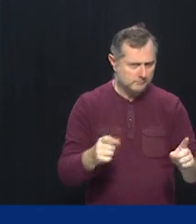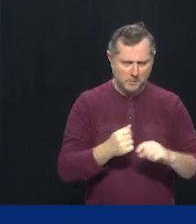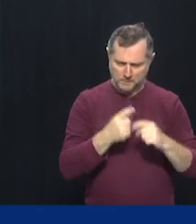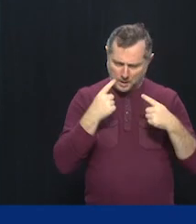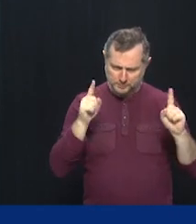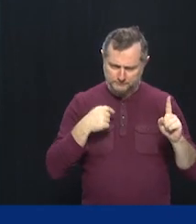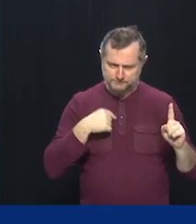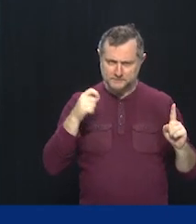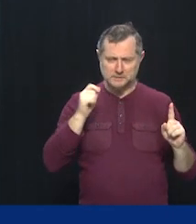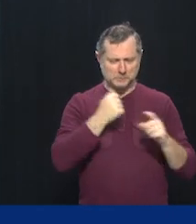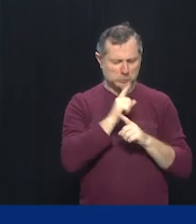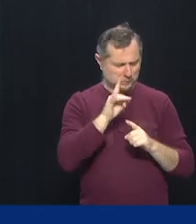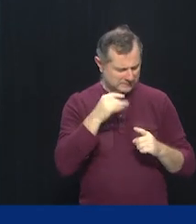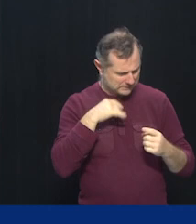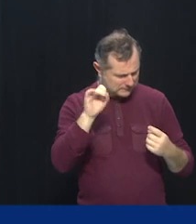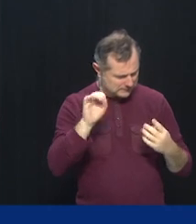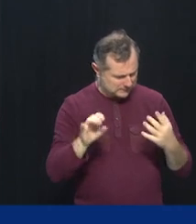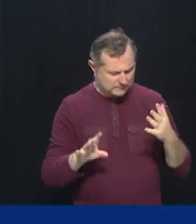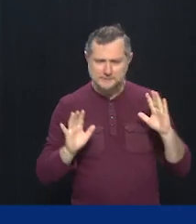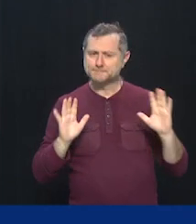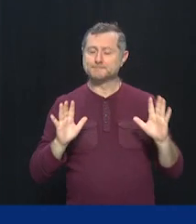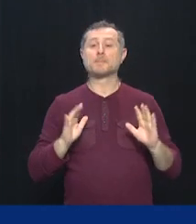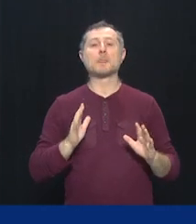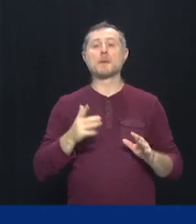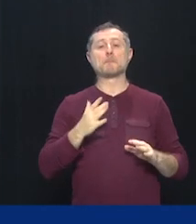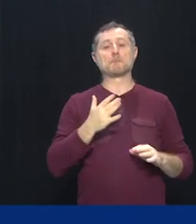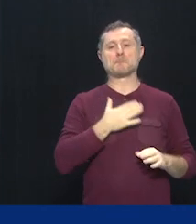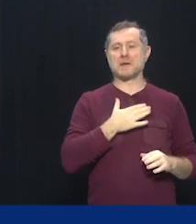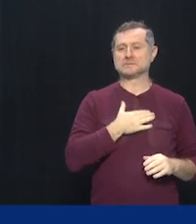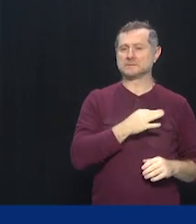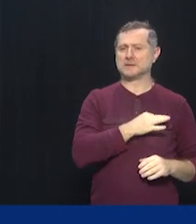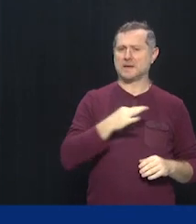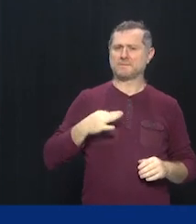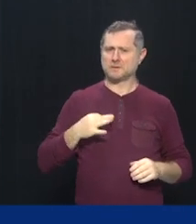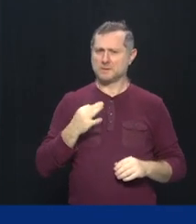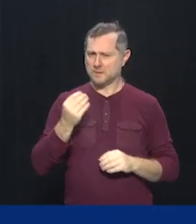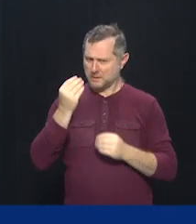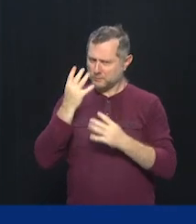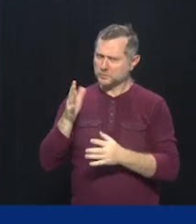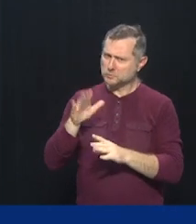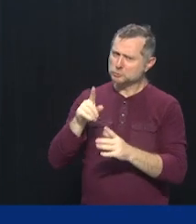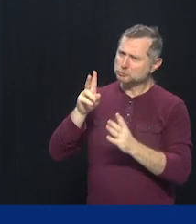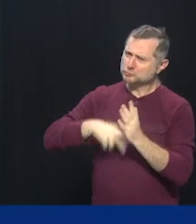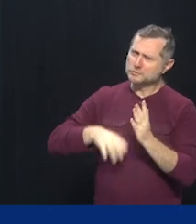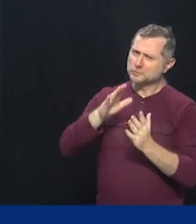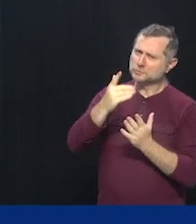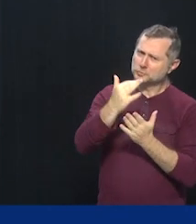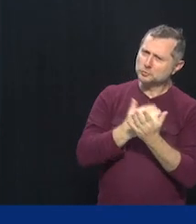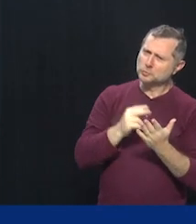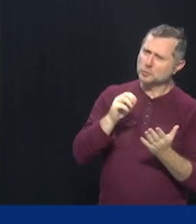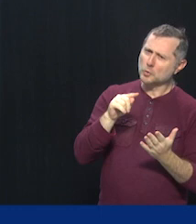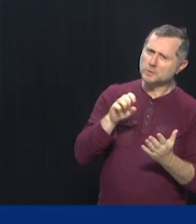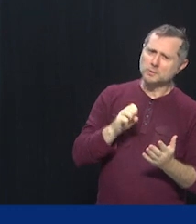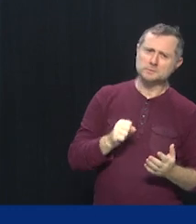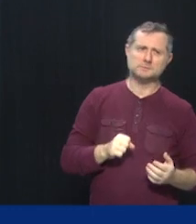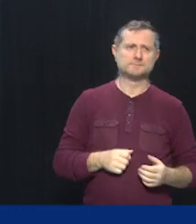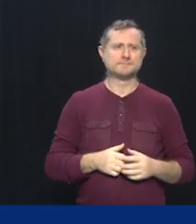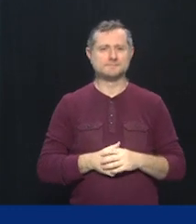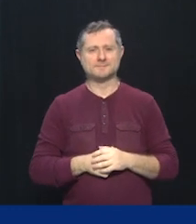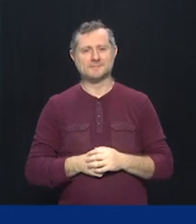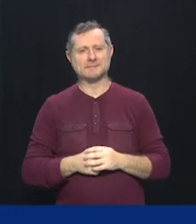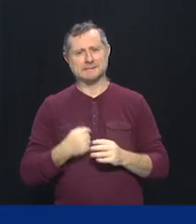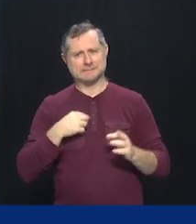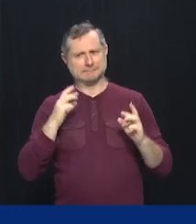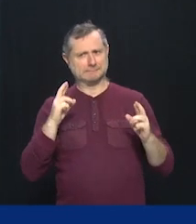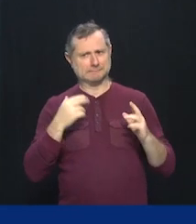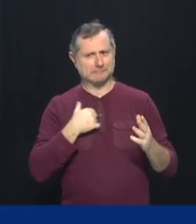I like to wing it a little more than I should. I know. My staff's like, why didn't you stick to the script? I'm going to remain unscripted. Hochul unscripted. Just get